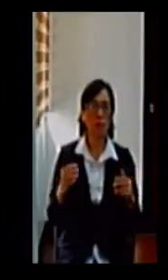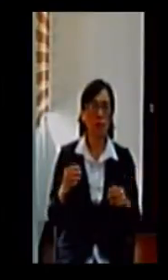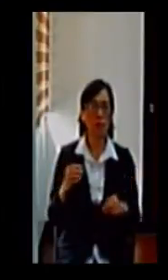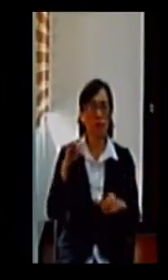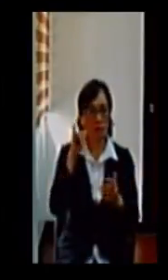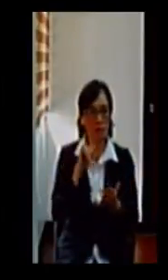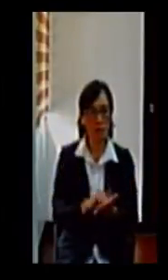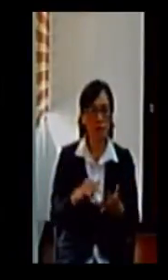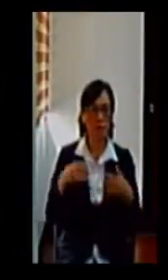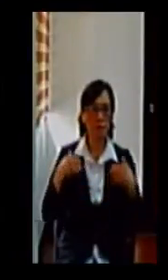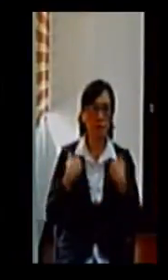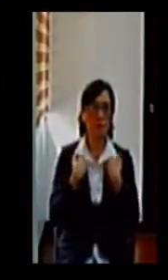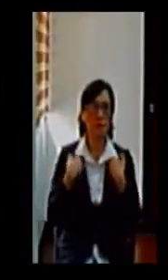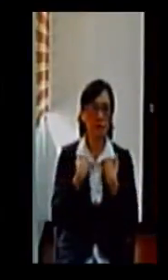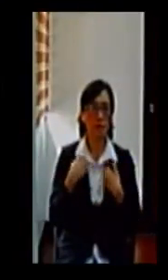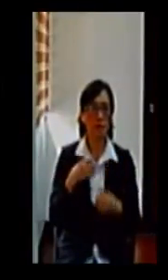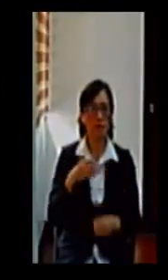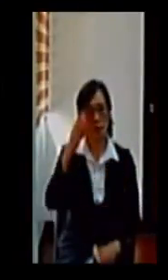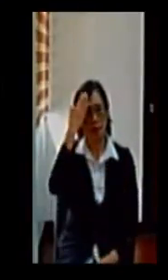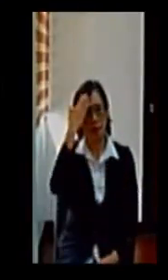And, you know,